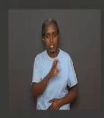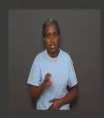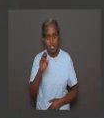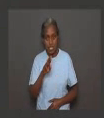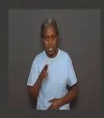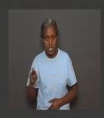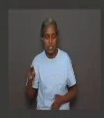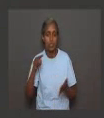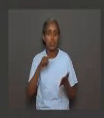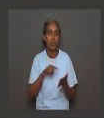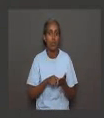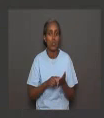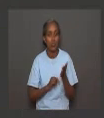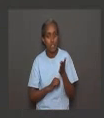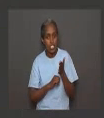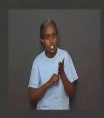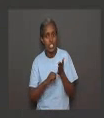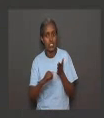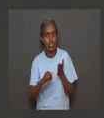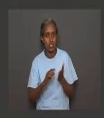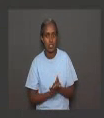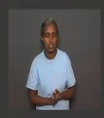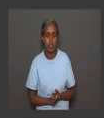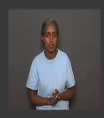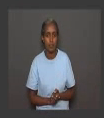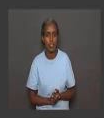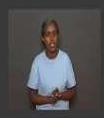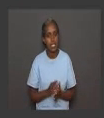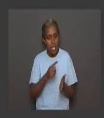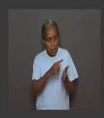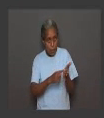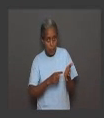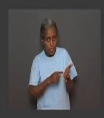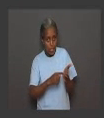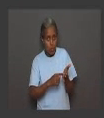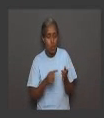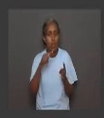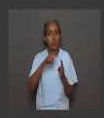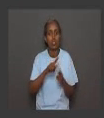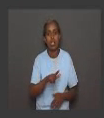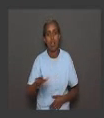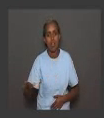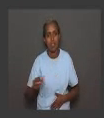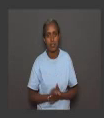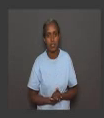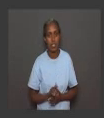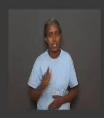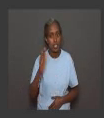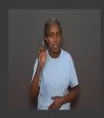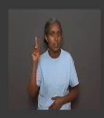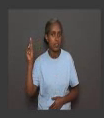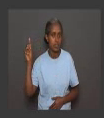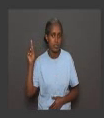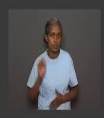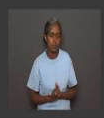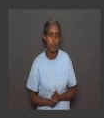the point of tangency is perpendicular to the line, like this.